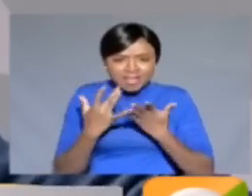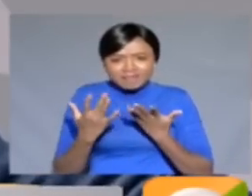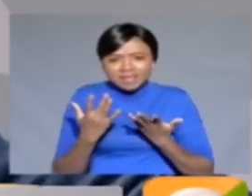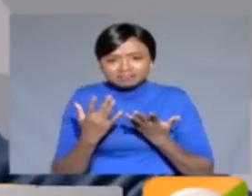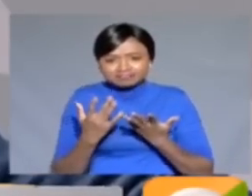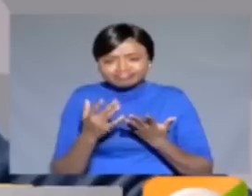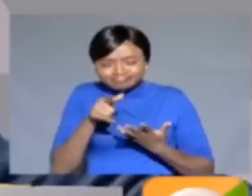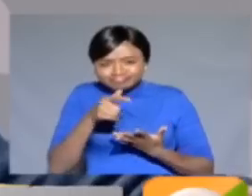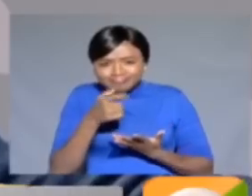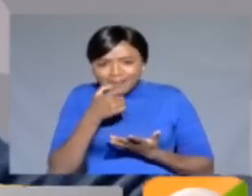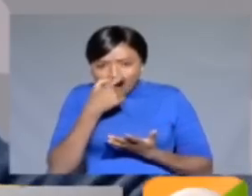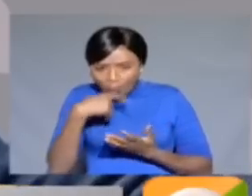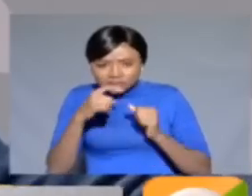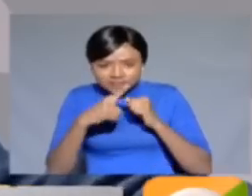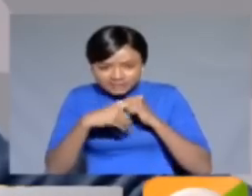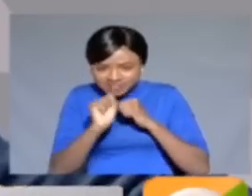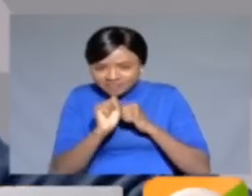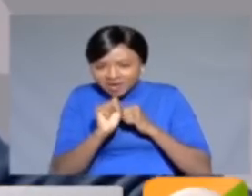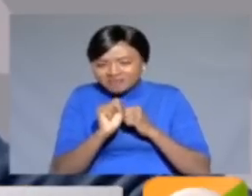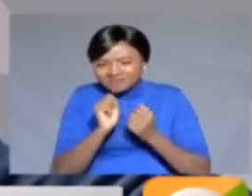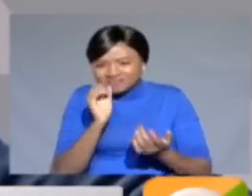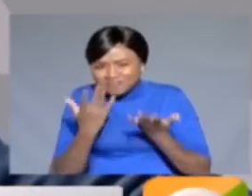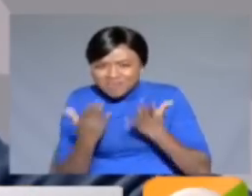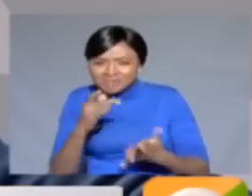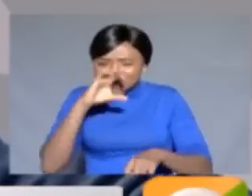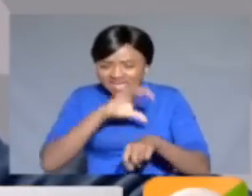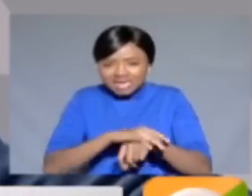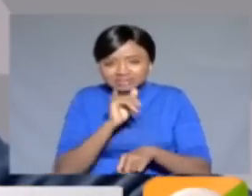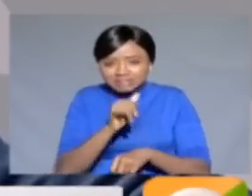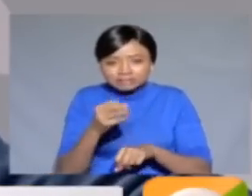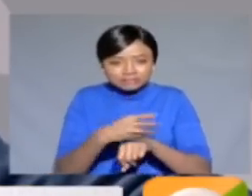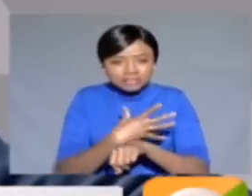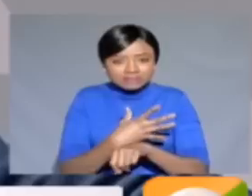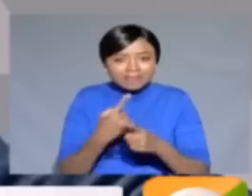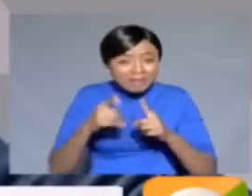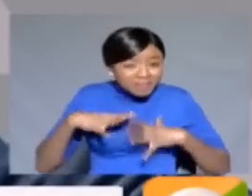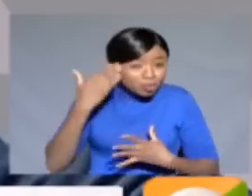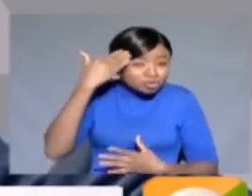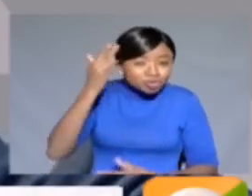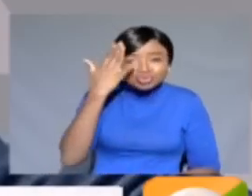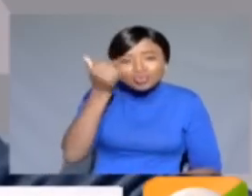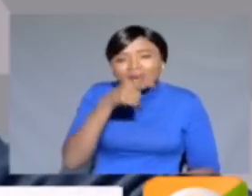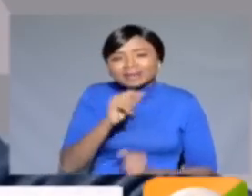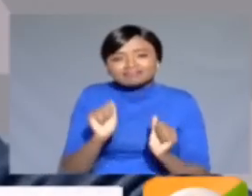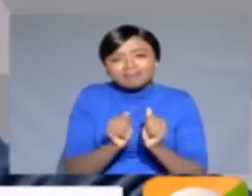contracted a little bit early. It's not a hereditary thing. Nobody's quite sure why it happened.